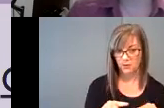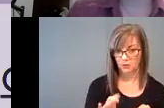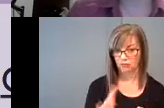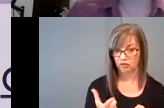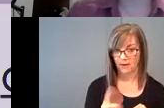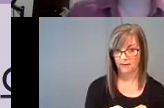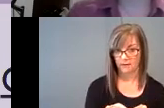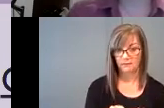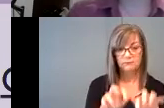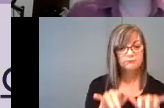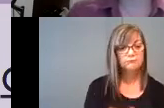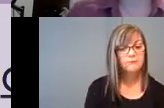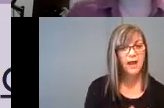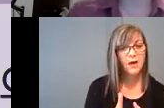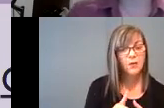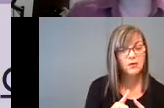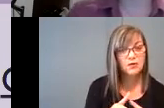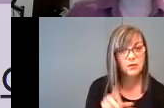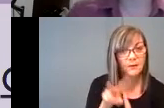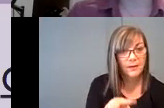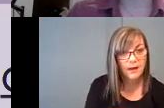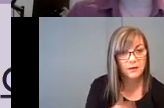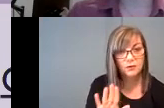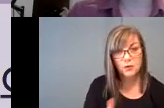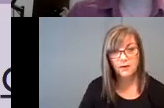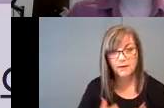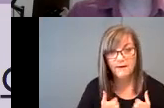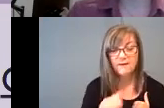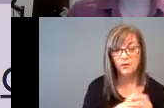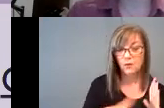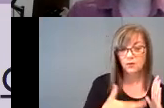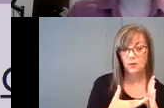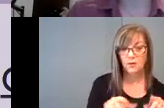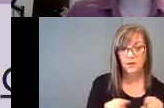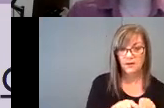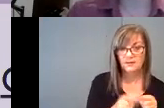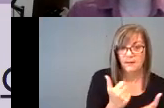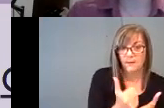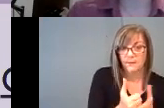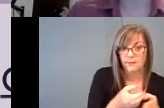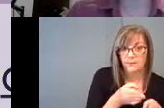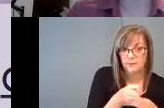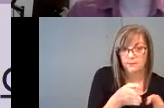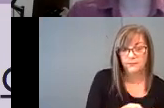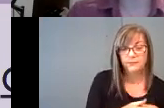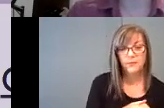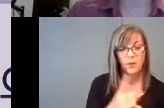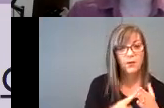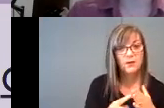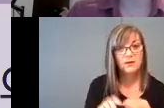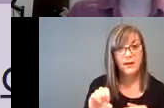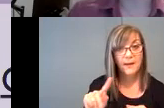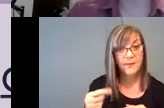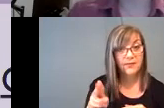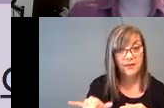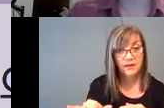these elements to your life and your role as a helping professional? So for example, what does empathy or imagination look like in